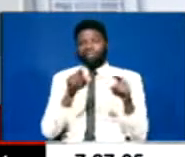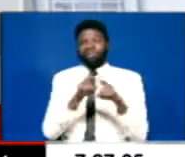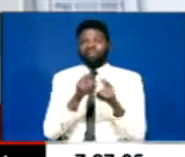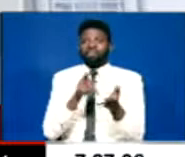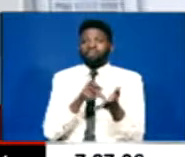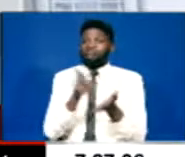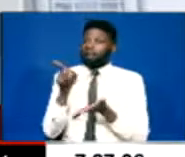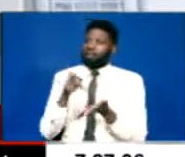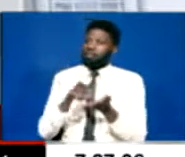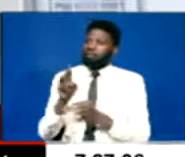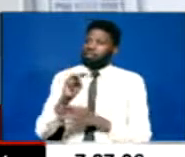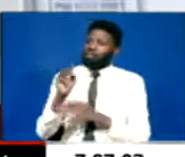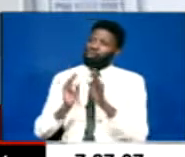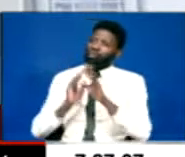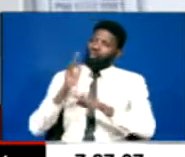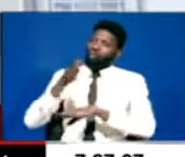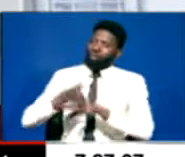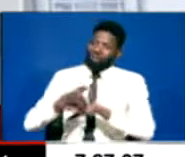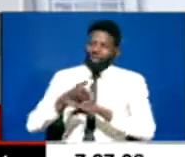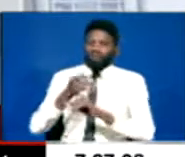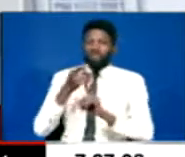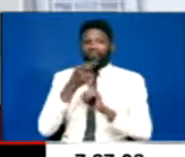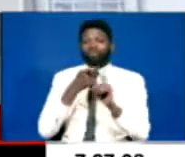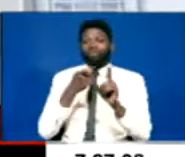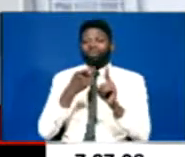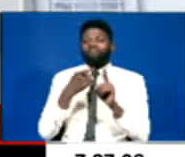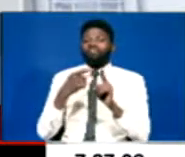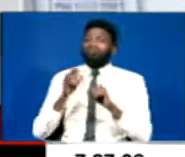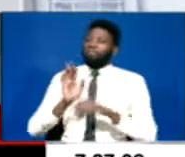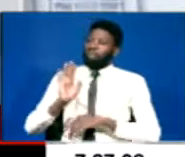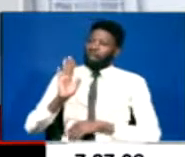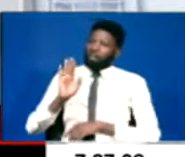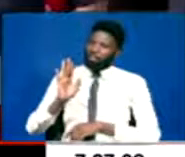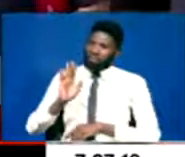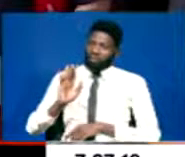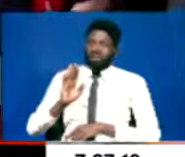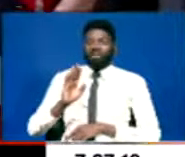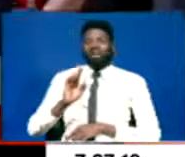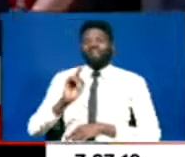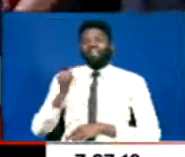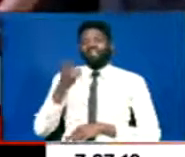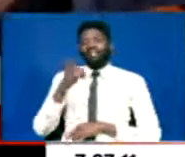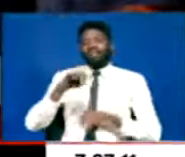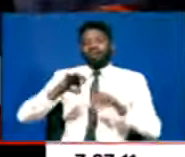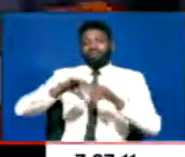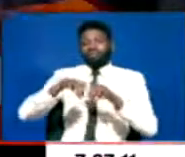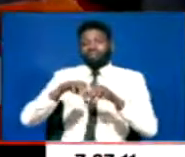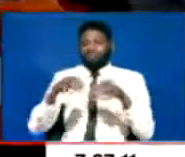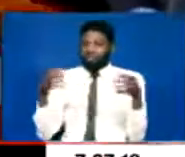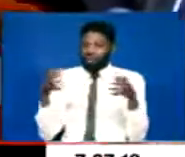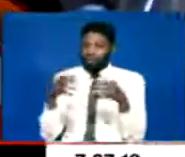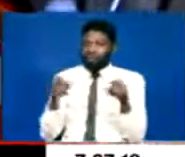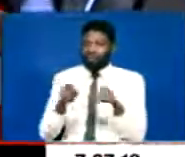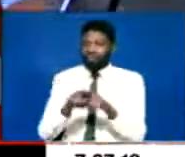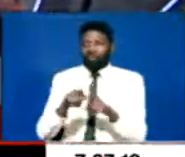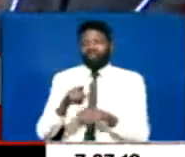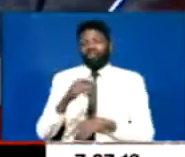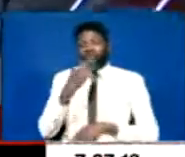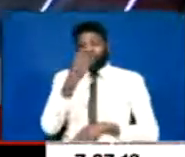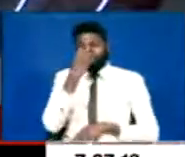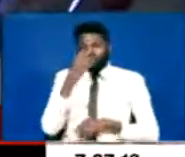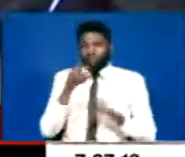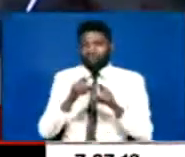millions of shillings arising from deals involving the Kenya Pipeline Company. Despite Ruto and Uhuru Kenyatta being cited